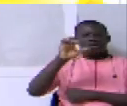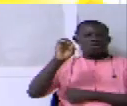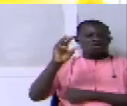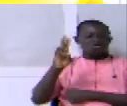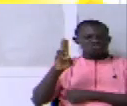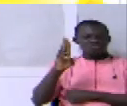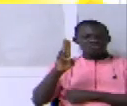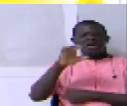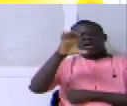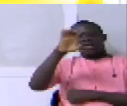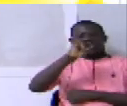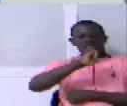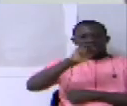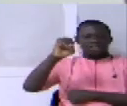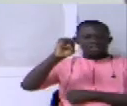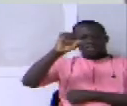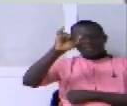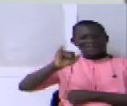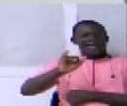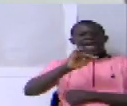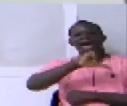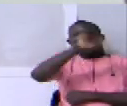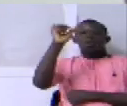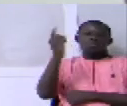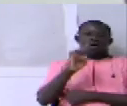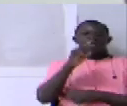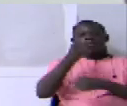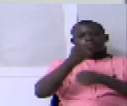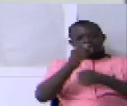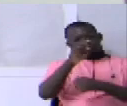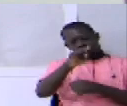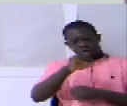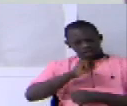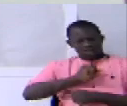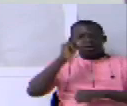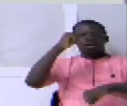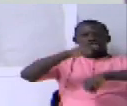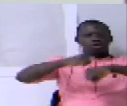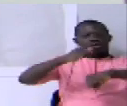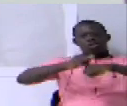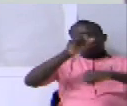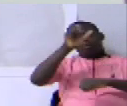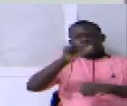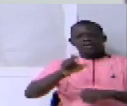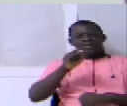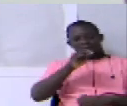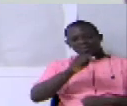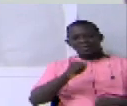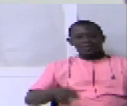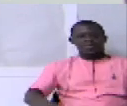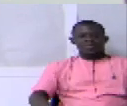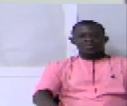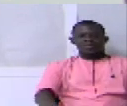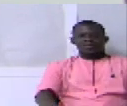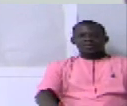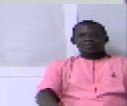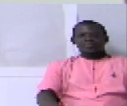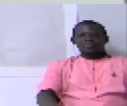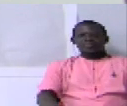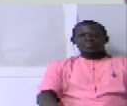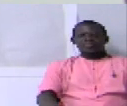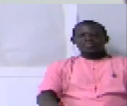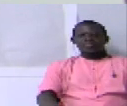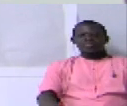The circumstances. Tajire yalu la menu keta hanfo katabula Fallou Ceesay la ye wolu lipa kulu menu kang